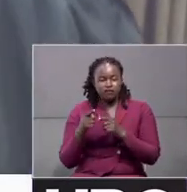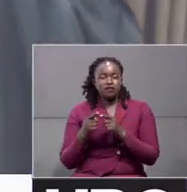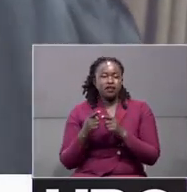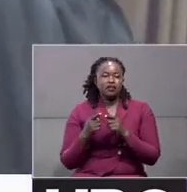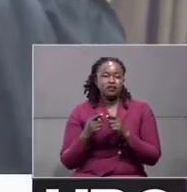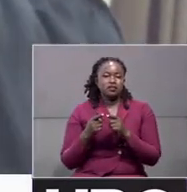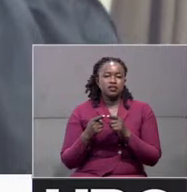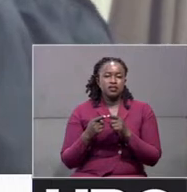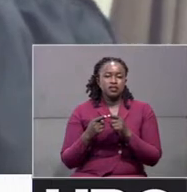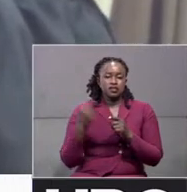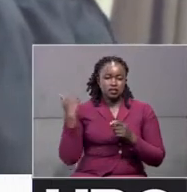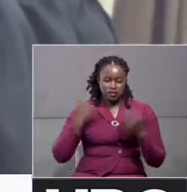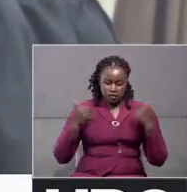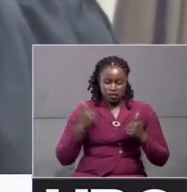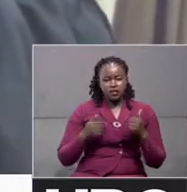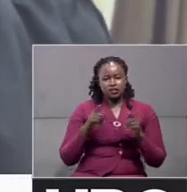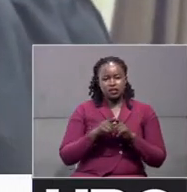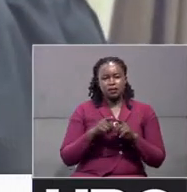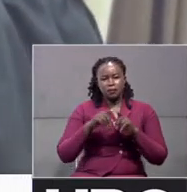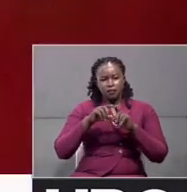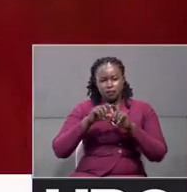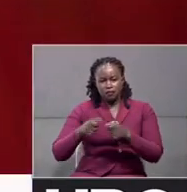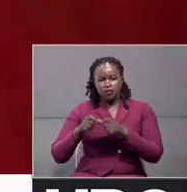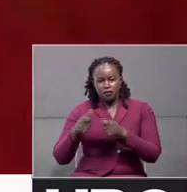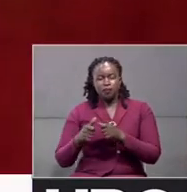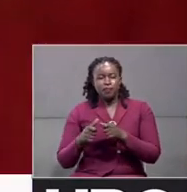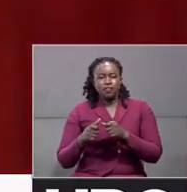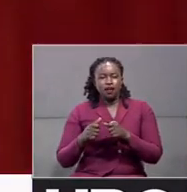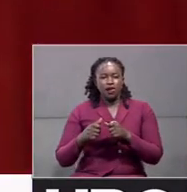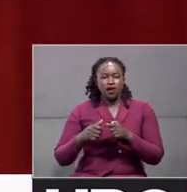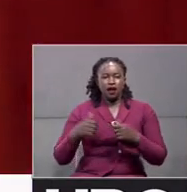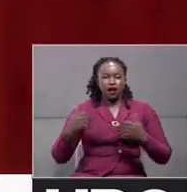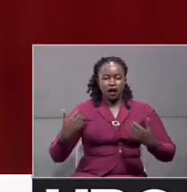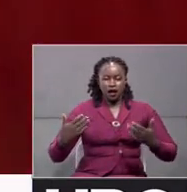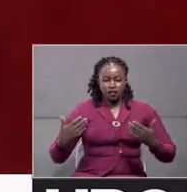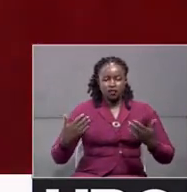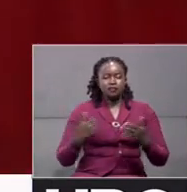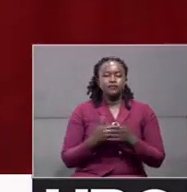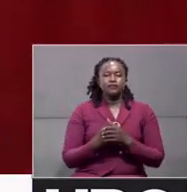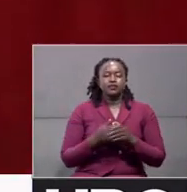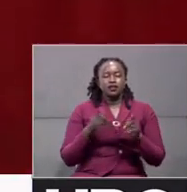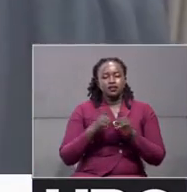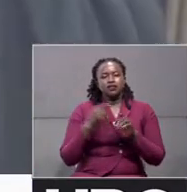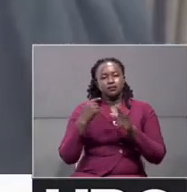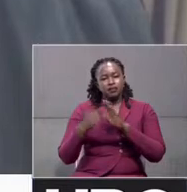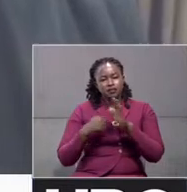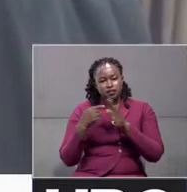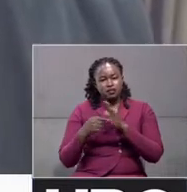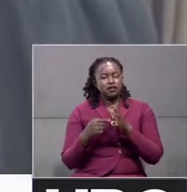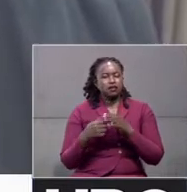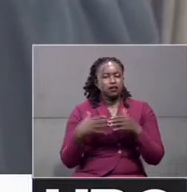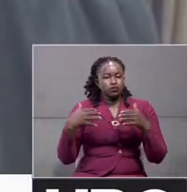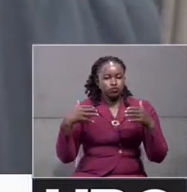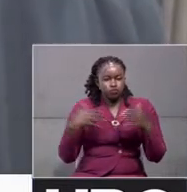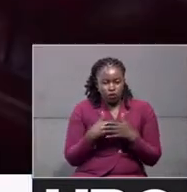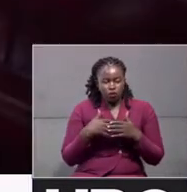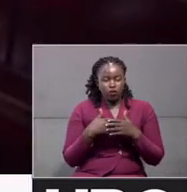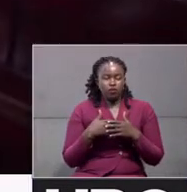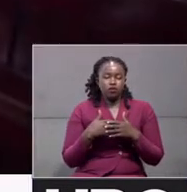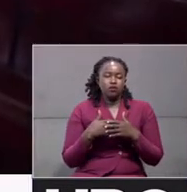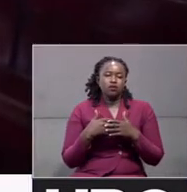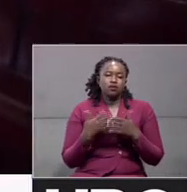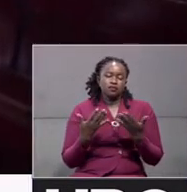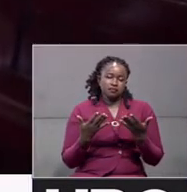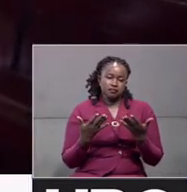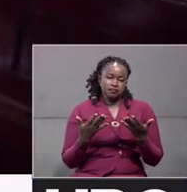lacerations, fractures on both her upper limbs, was in a state of hypervolemic shock with Kami's skin.